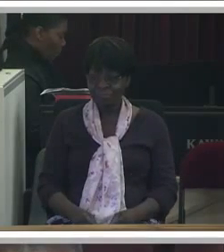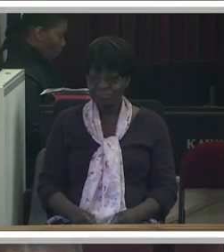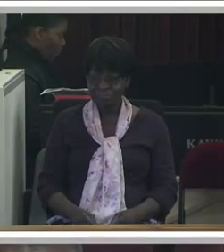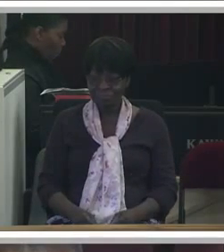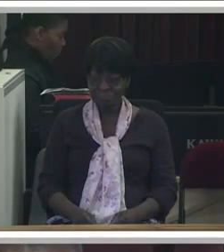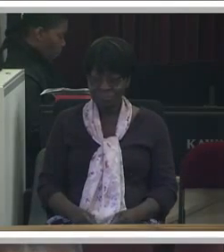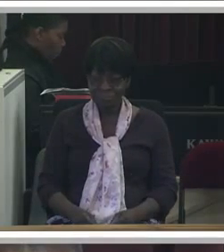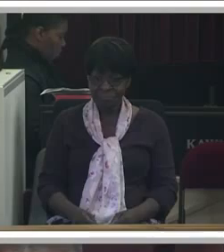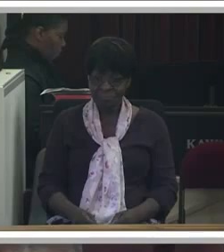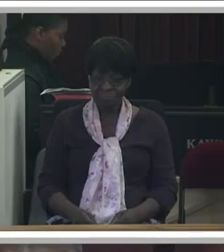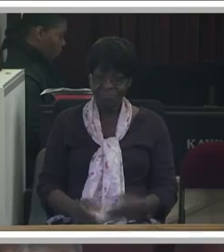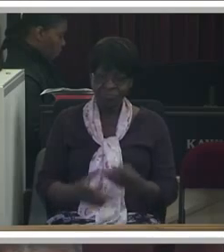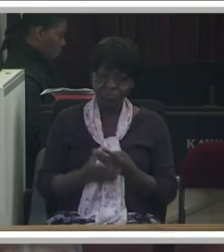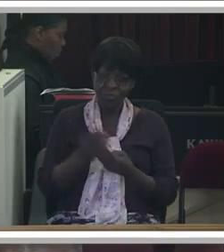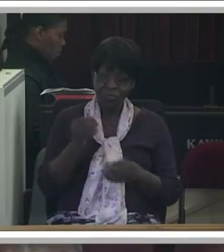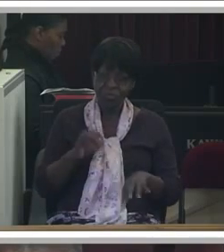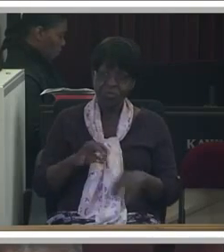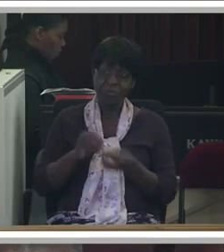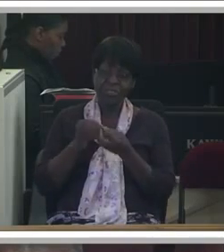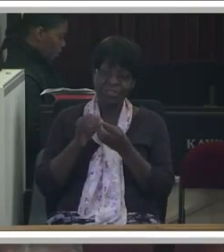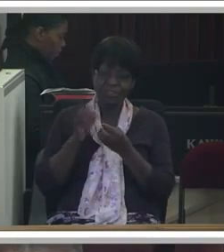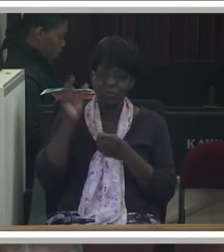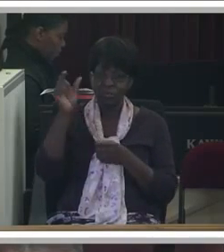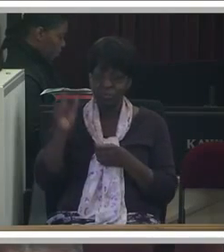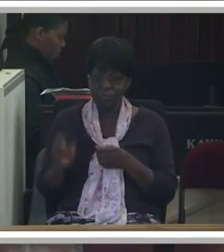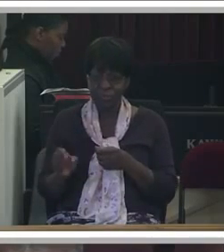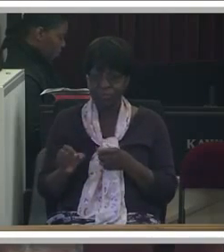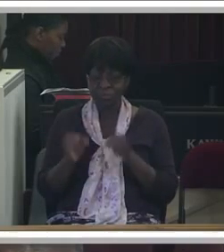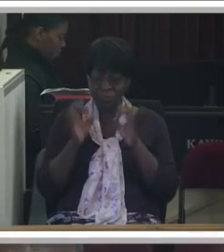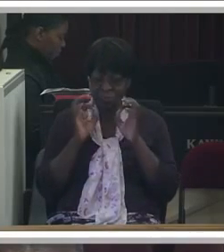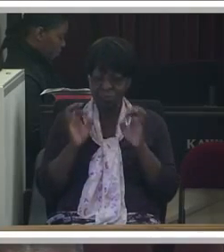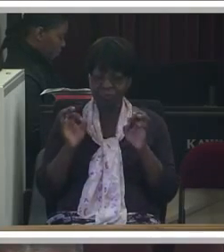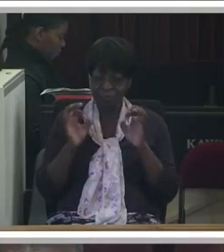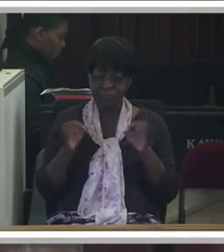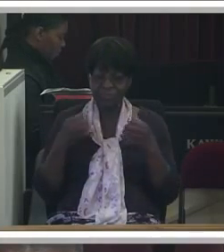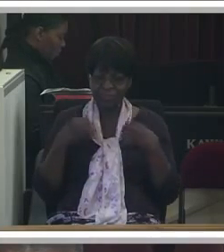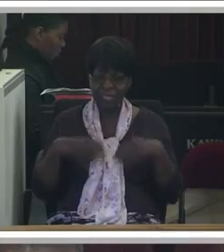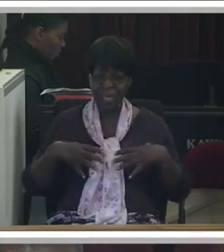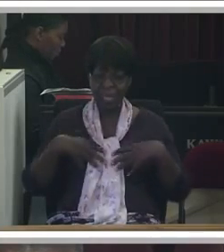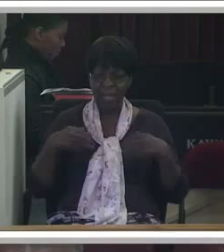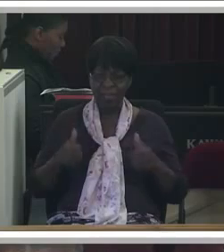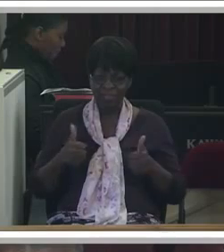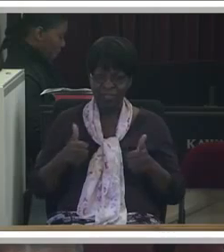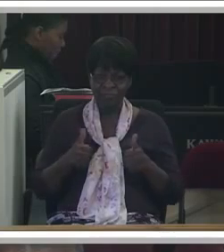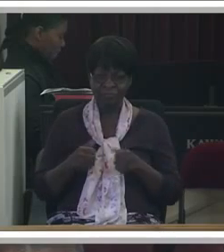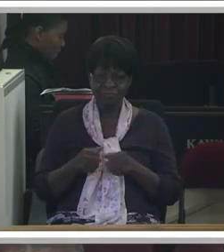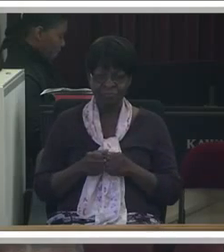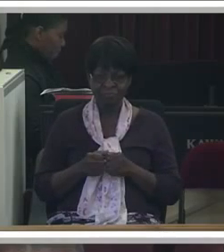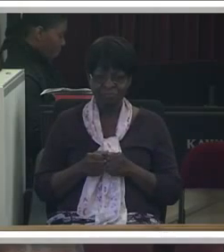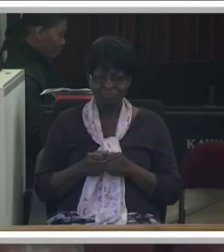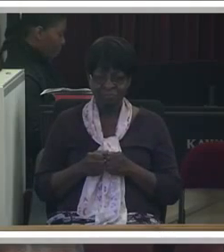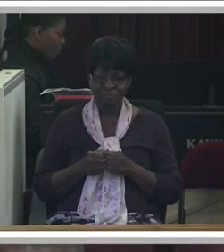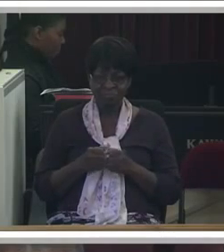God created humankind to be perfectly healthy in every